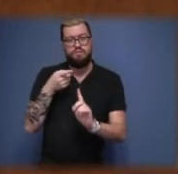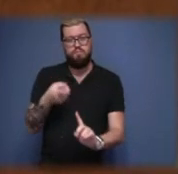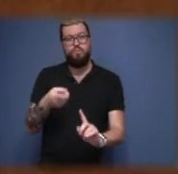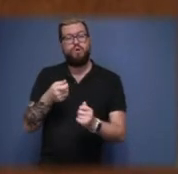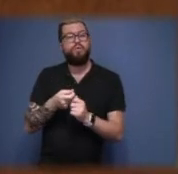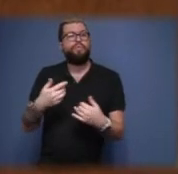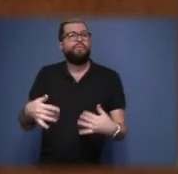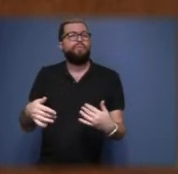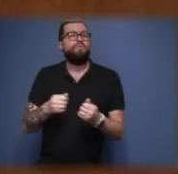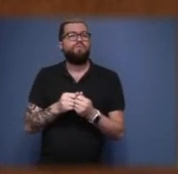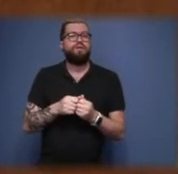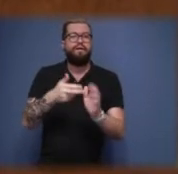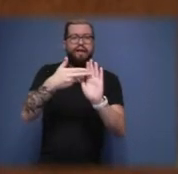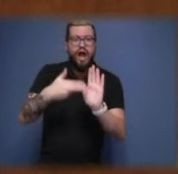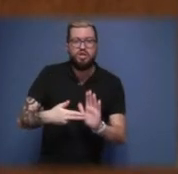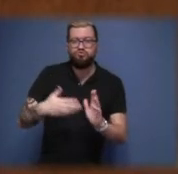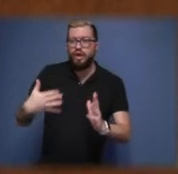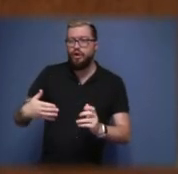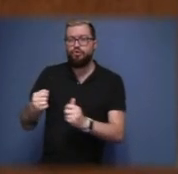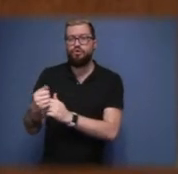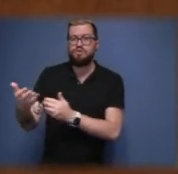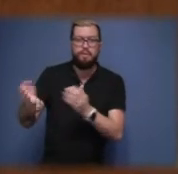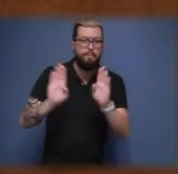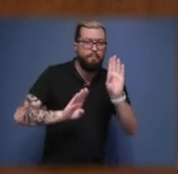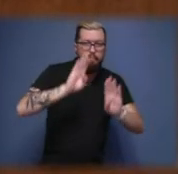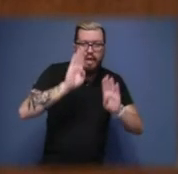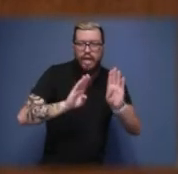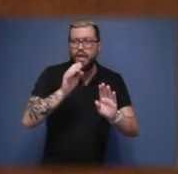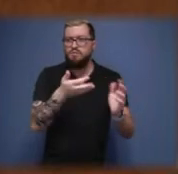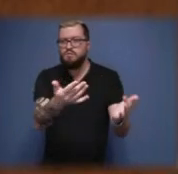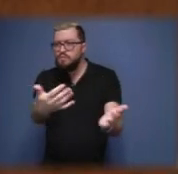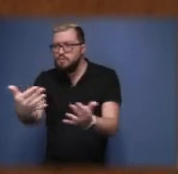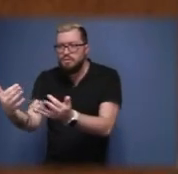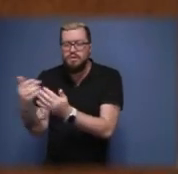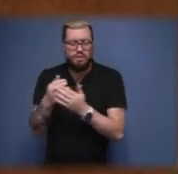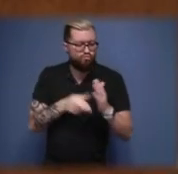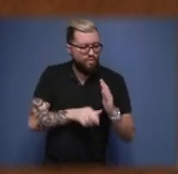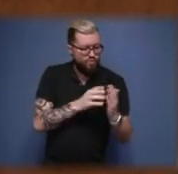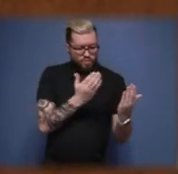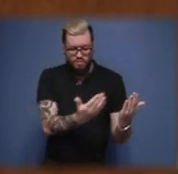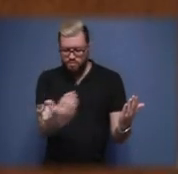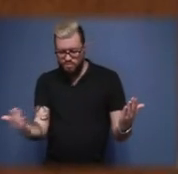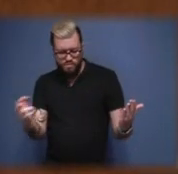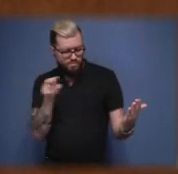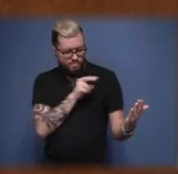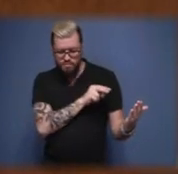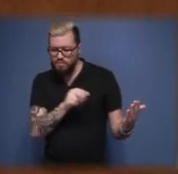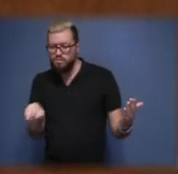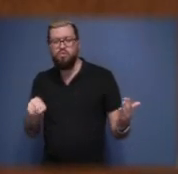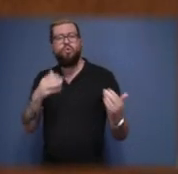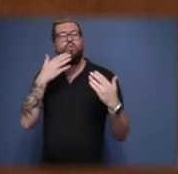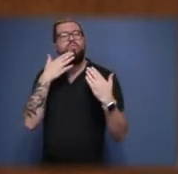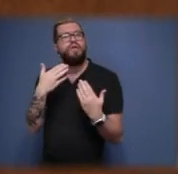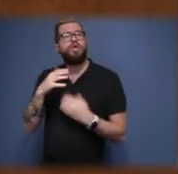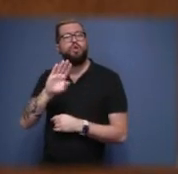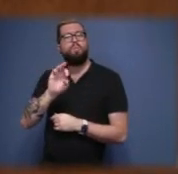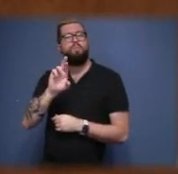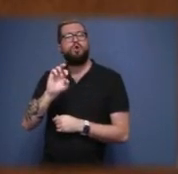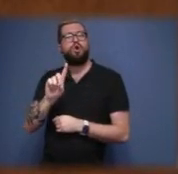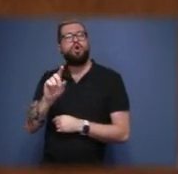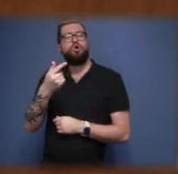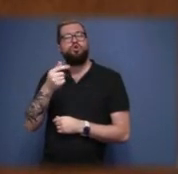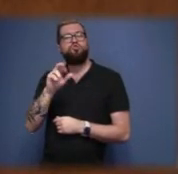these contractors and the bids out, reviewing the bids. I want to say thank you to Bernard Griggs for his